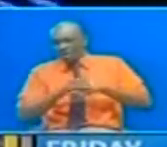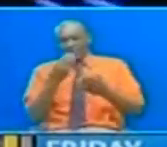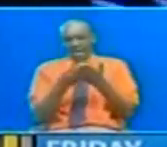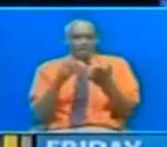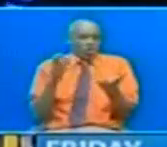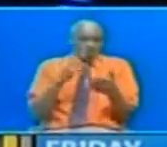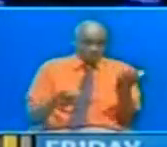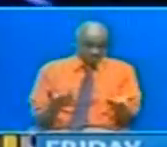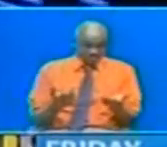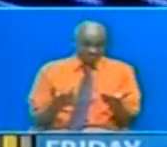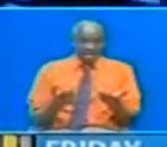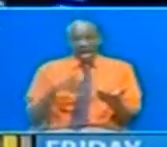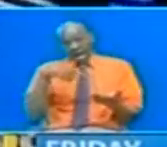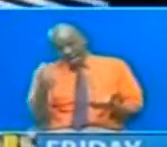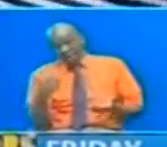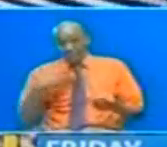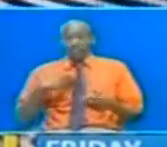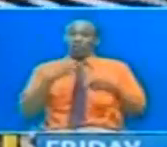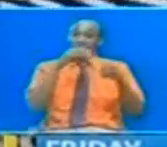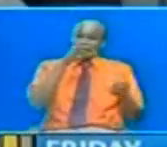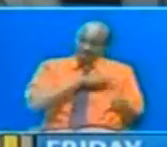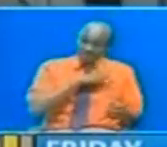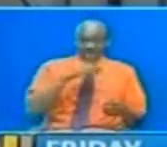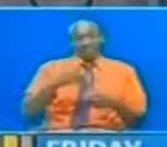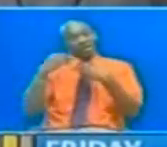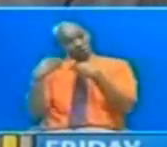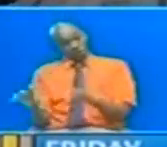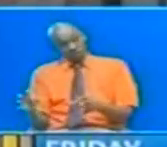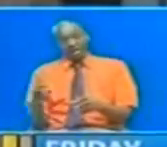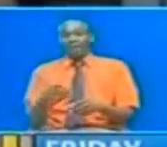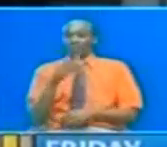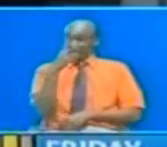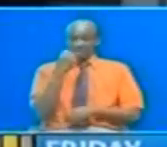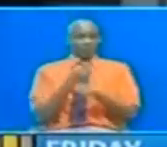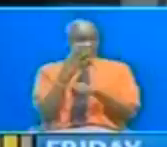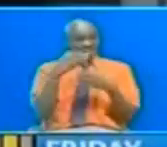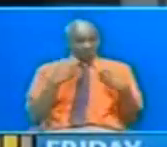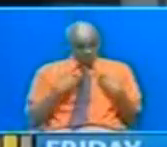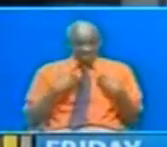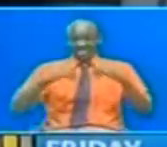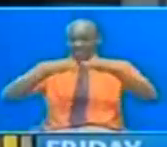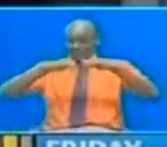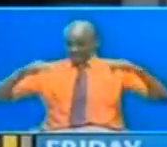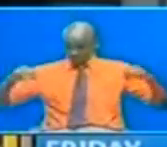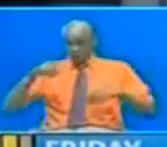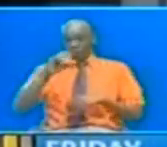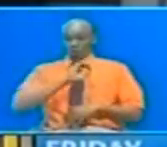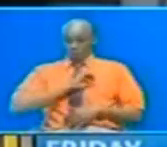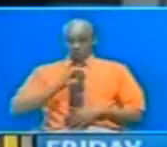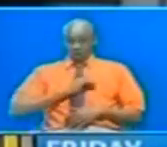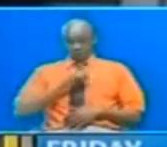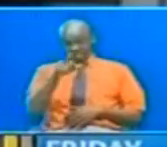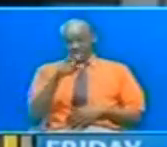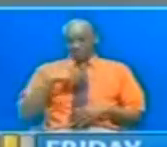As losers lost and gainers gained, there are events that shaped the market in 2014. Separation of ownership of the stock exchange from brokers